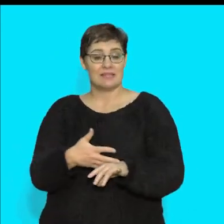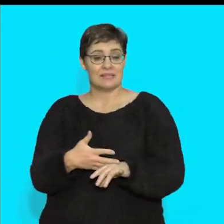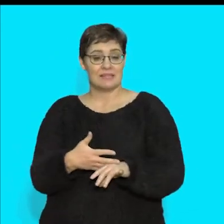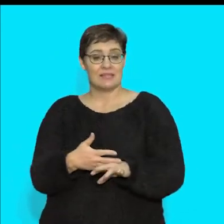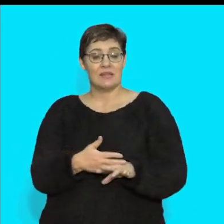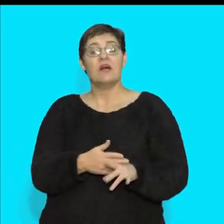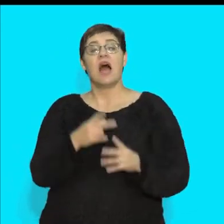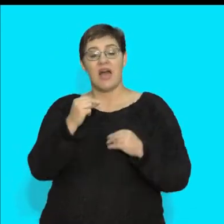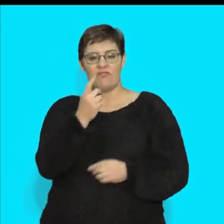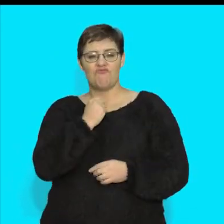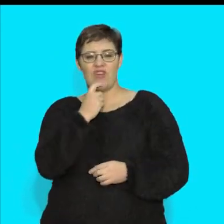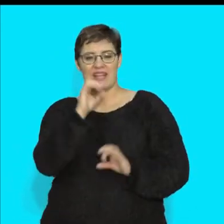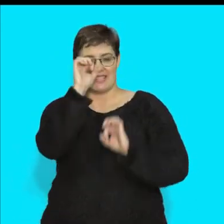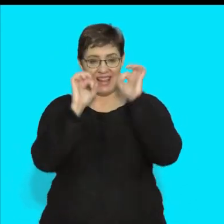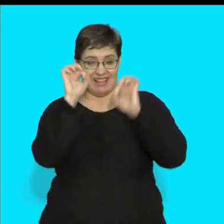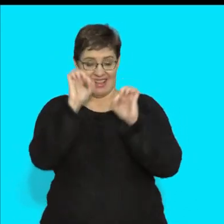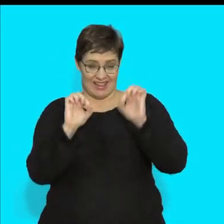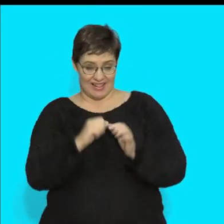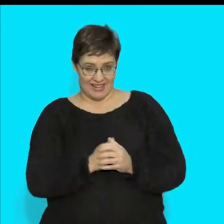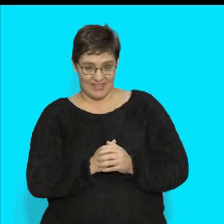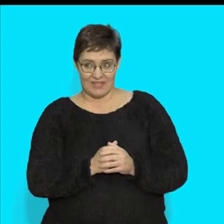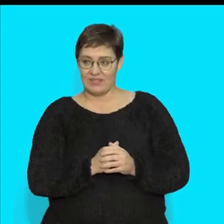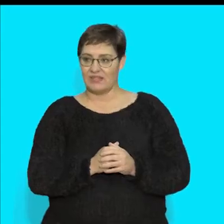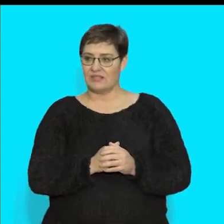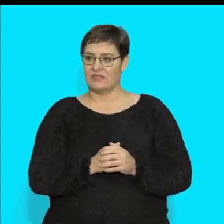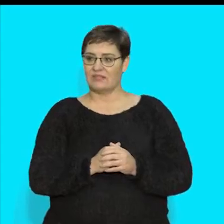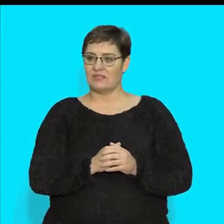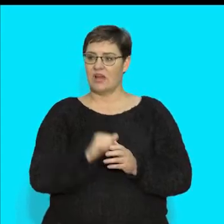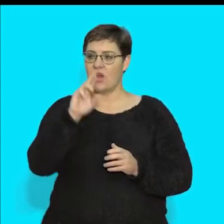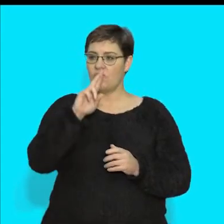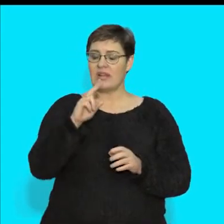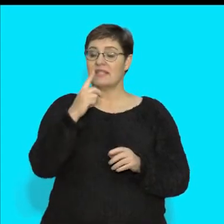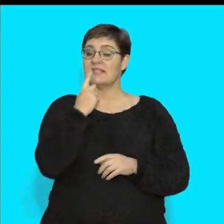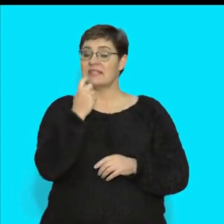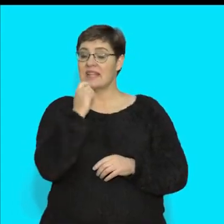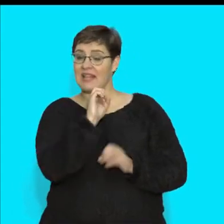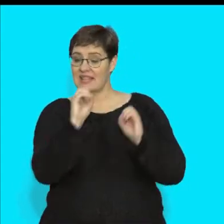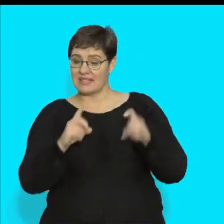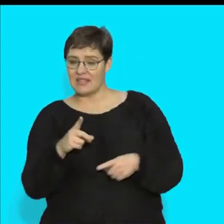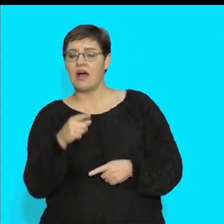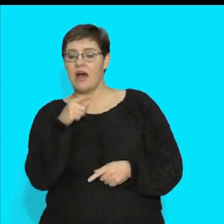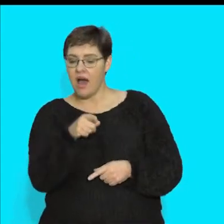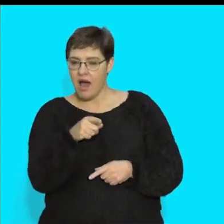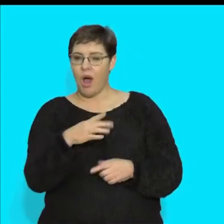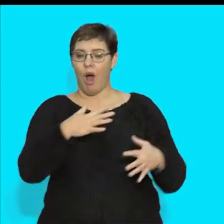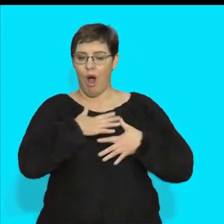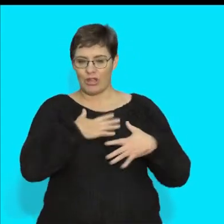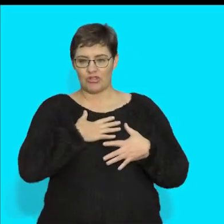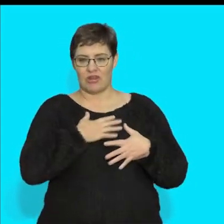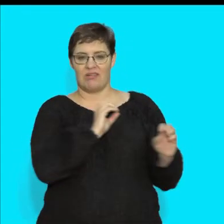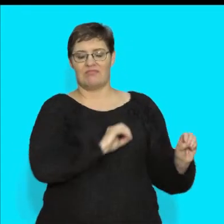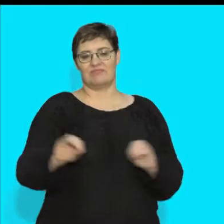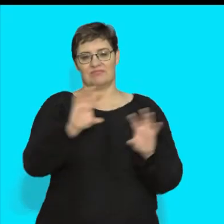carries this red blood cells, right? Erythrocytes, and their function was to carry oxygen. And then we had